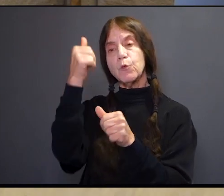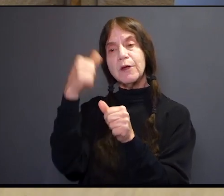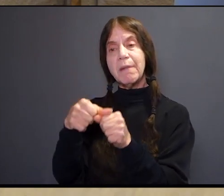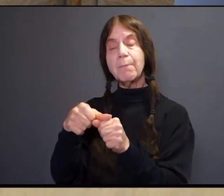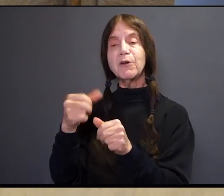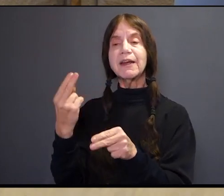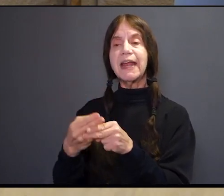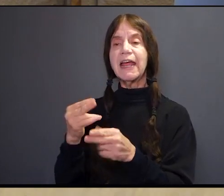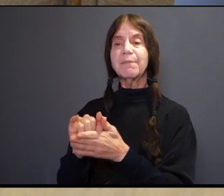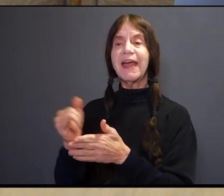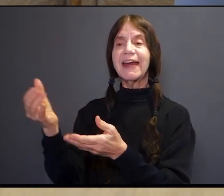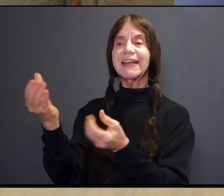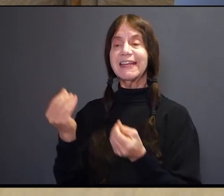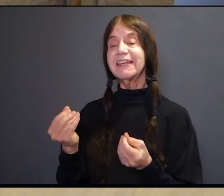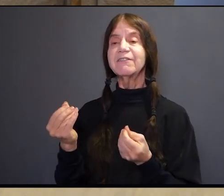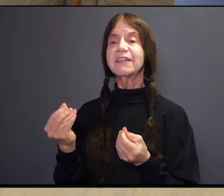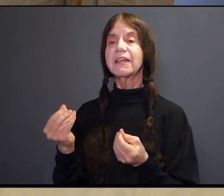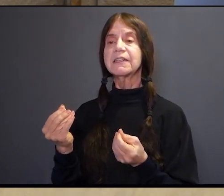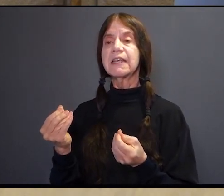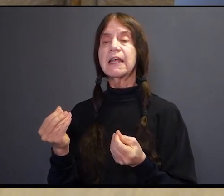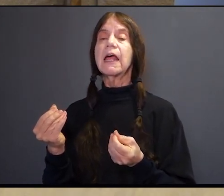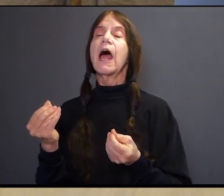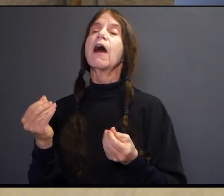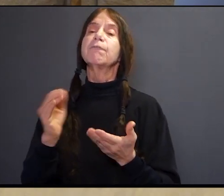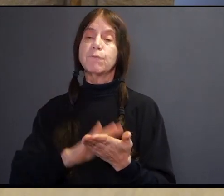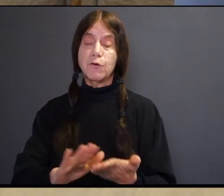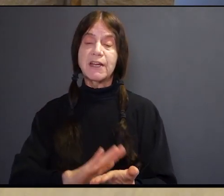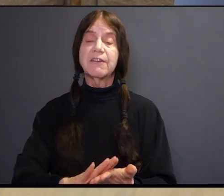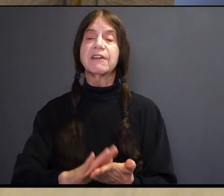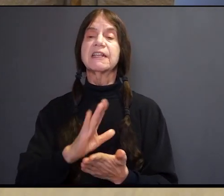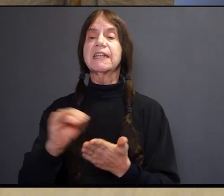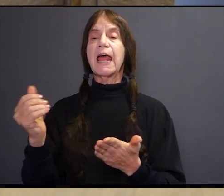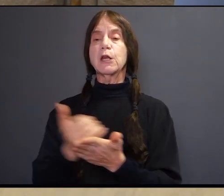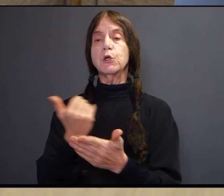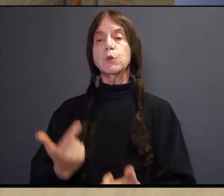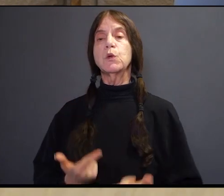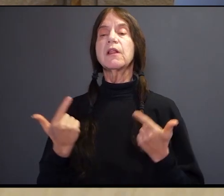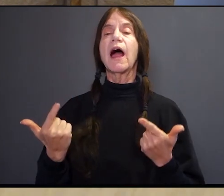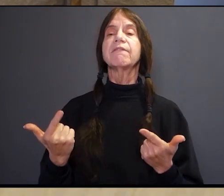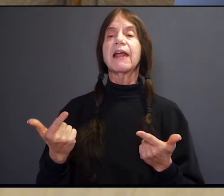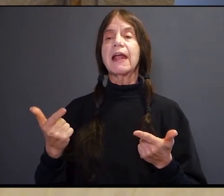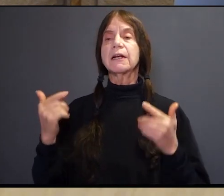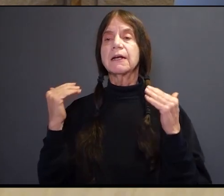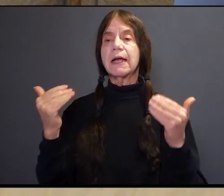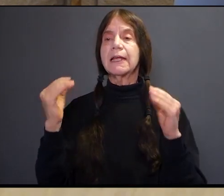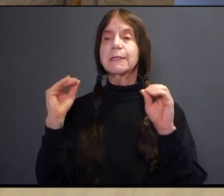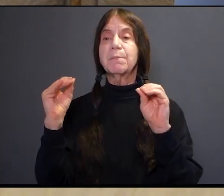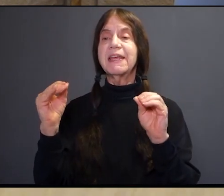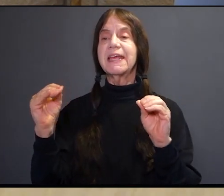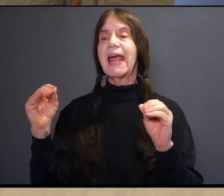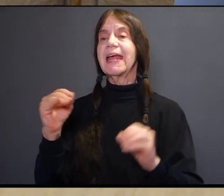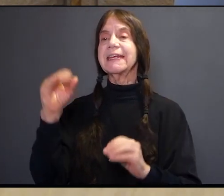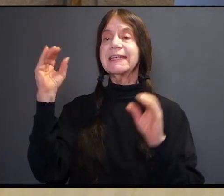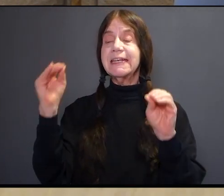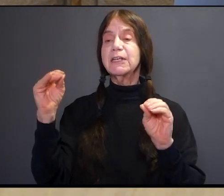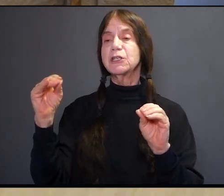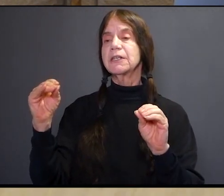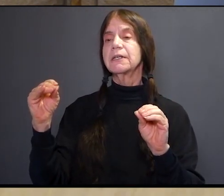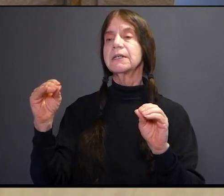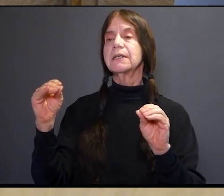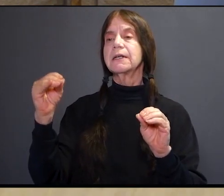that gives us justification and life. Let us speak and teach in the name of